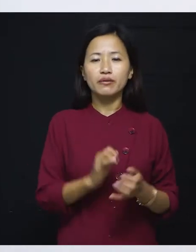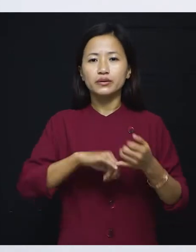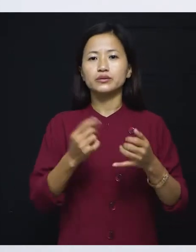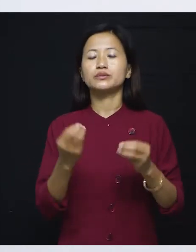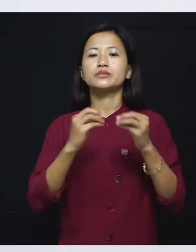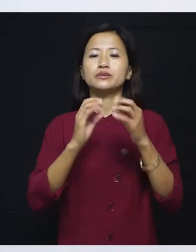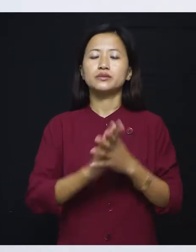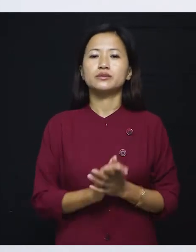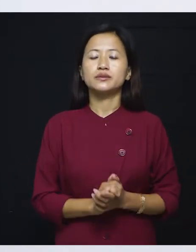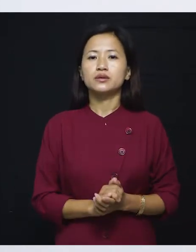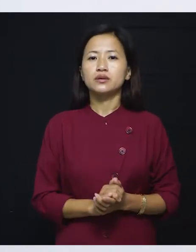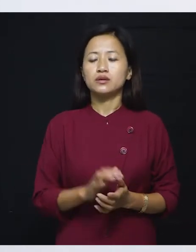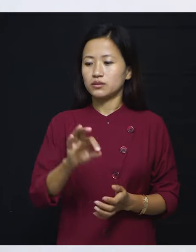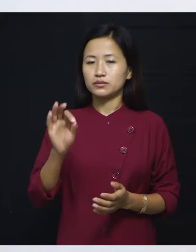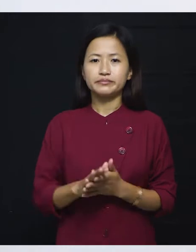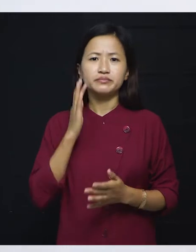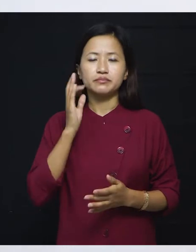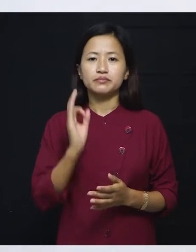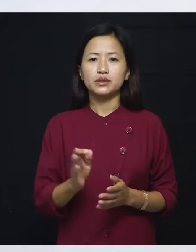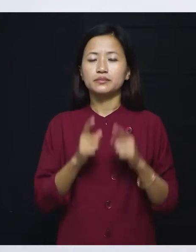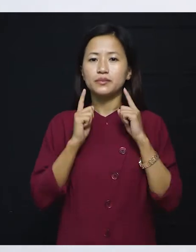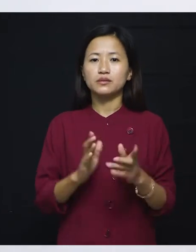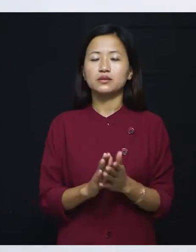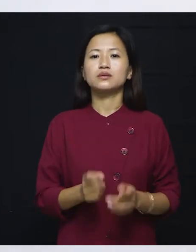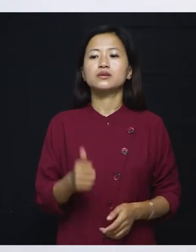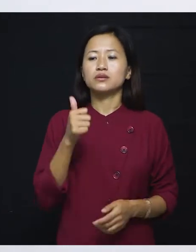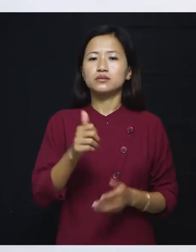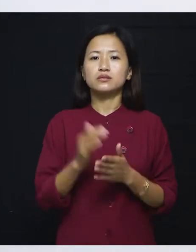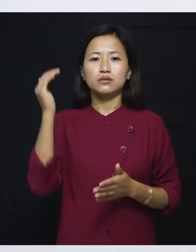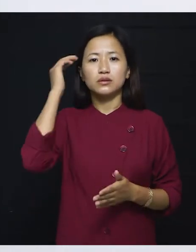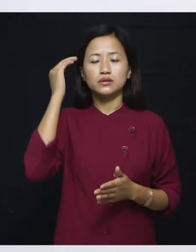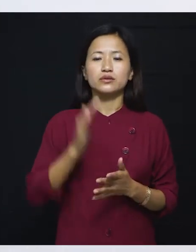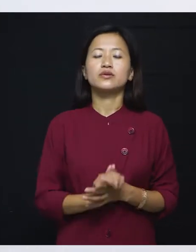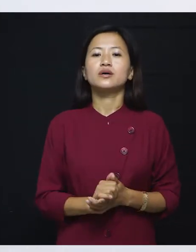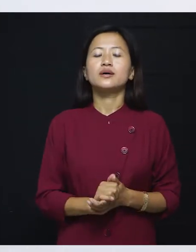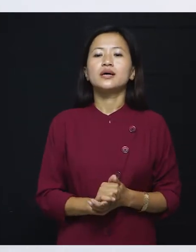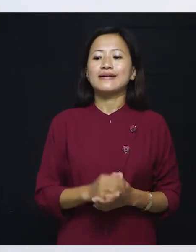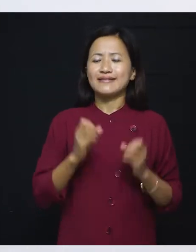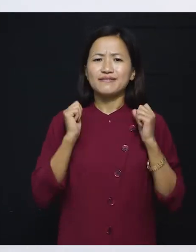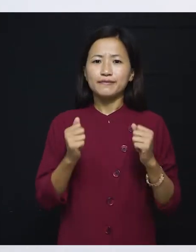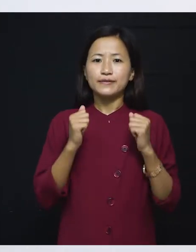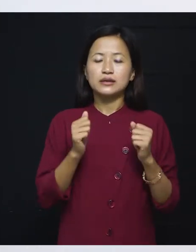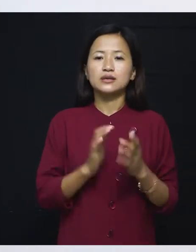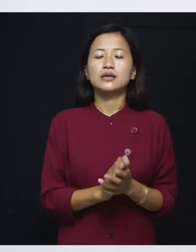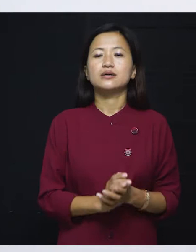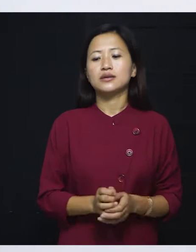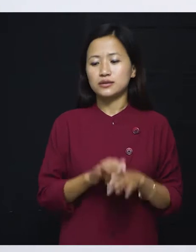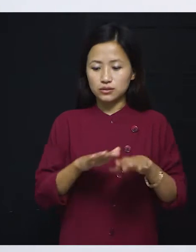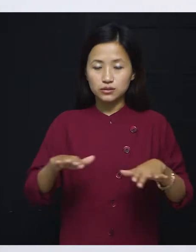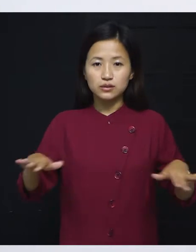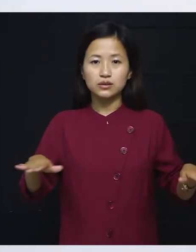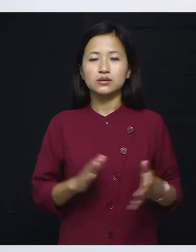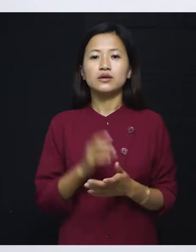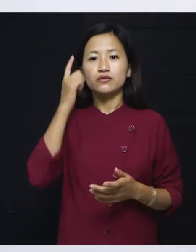portions are important, but unless you have a good knowledge of grammar, it is also very difficult for a student